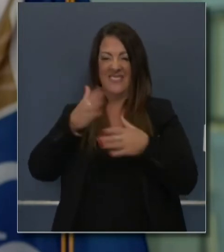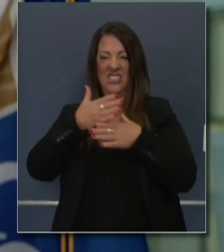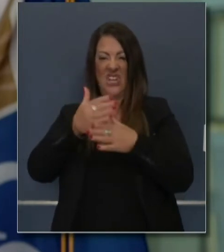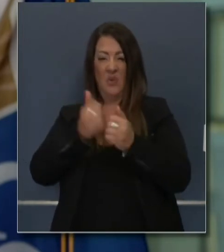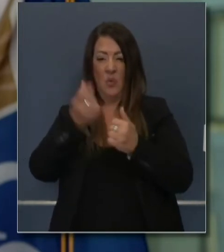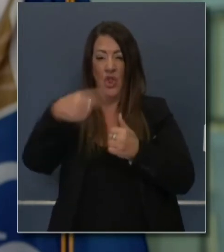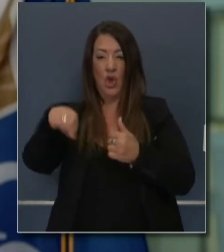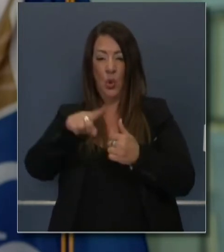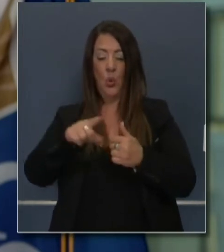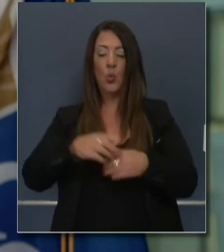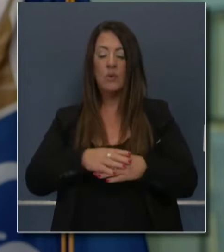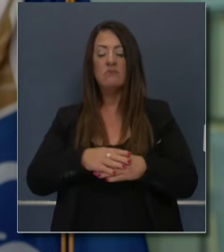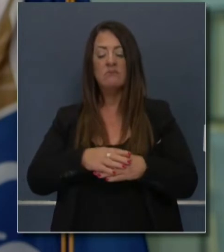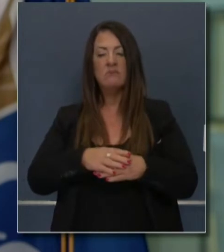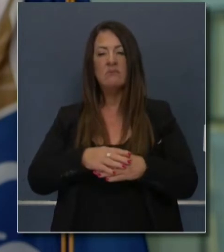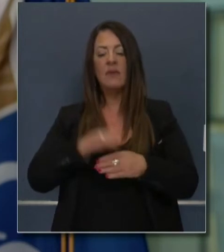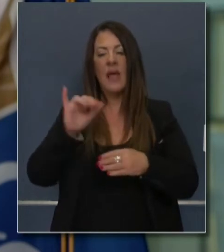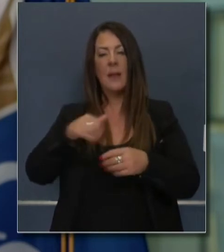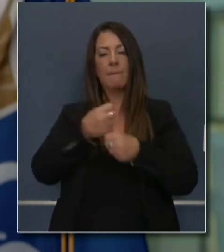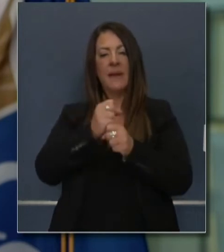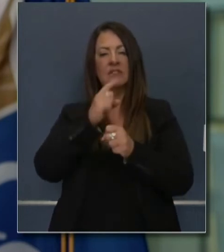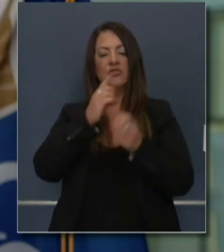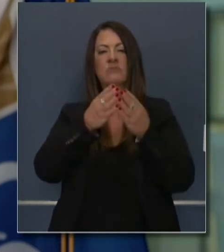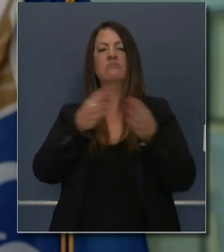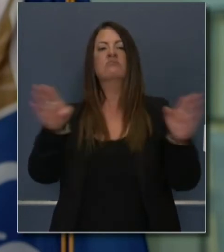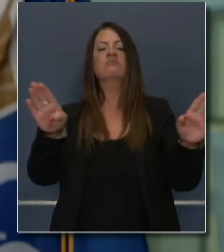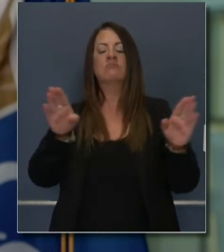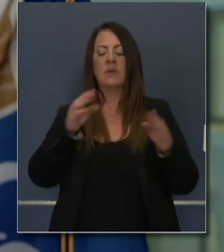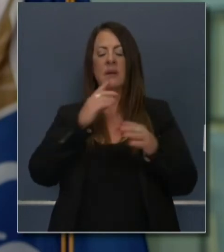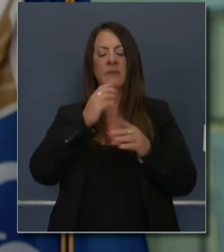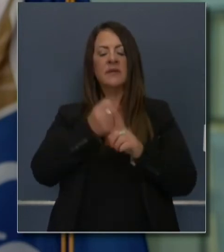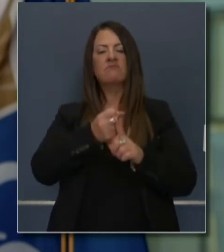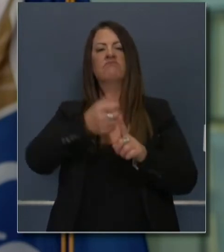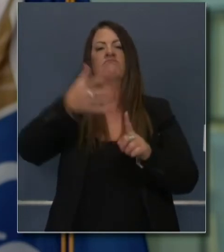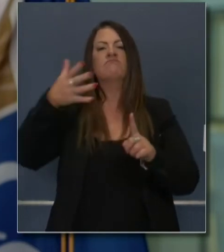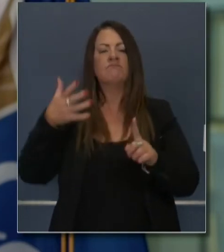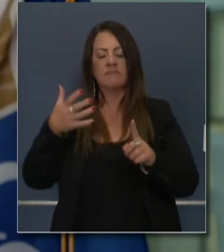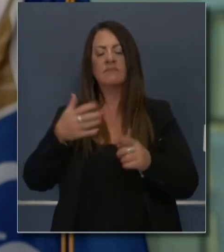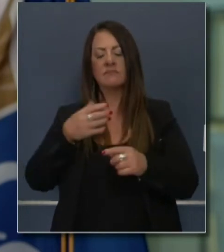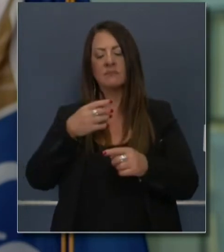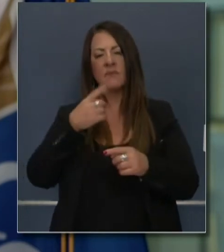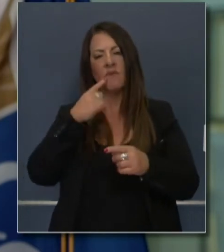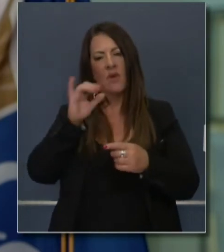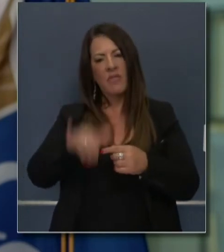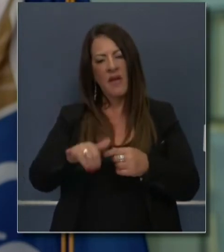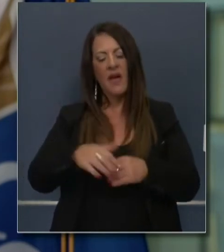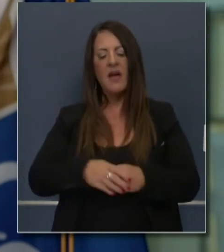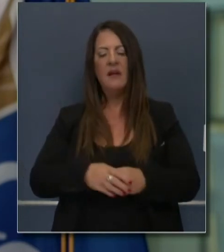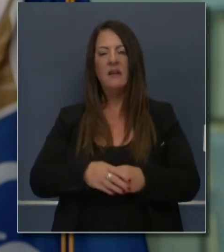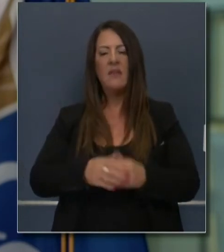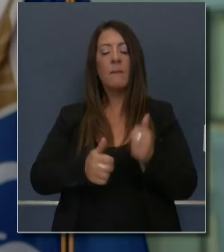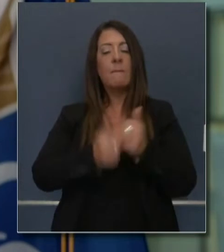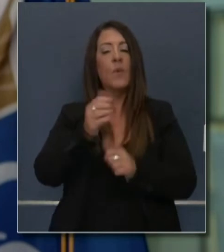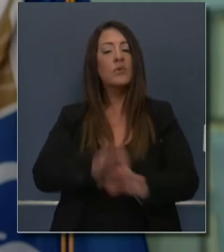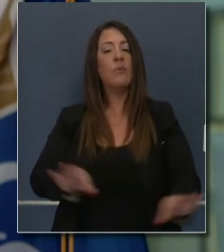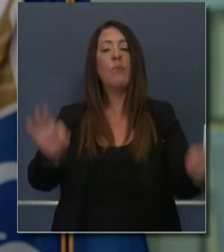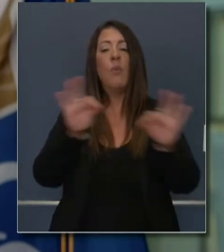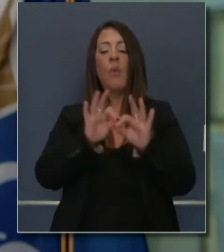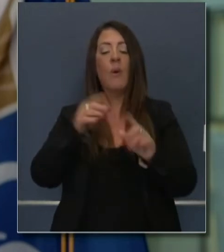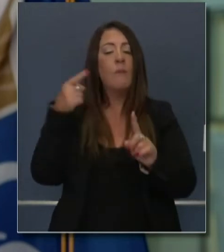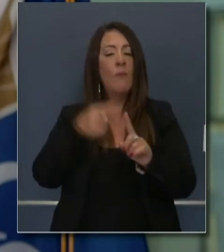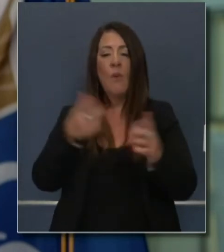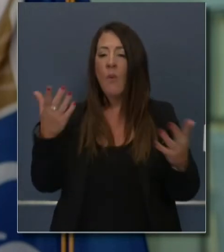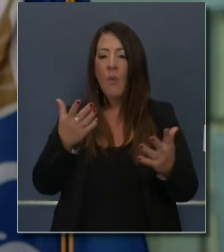more broadly that agenda. And fundamentally, and this goes to your question, the fundamental agenda is, from my